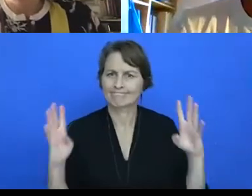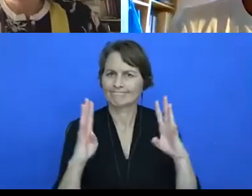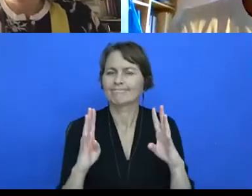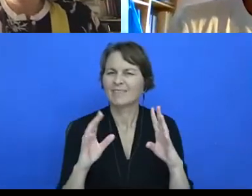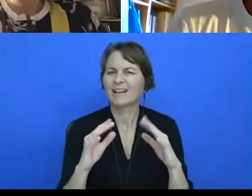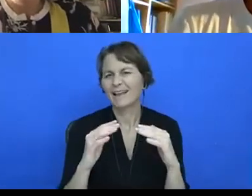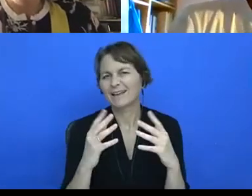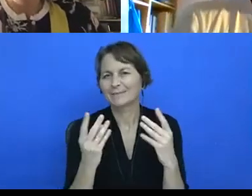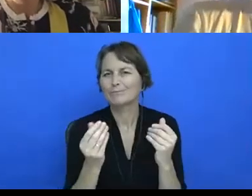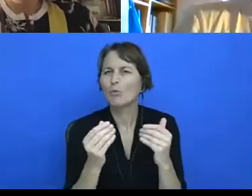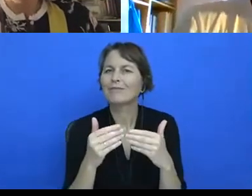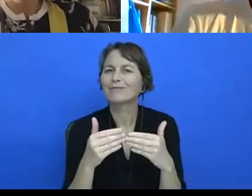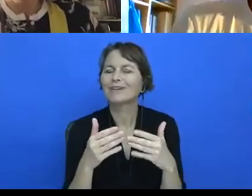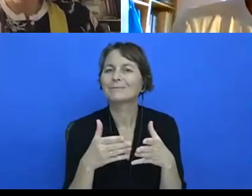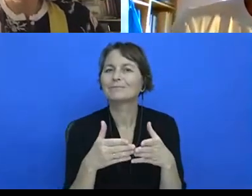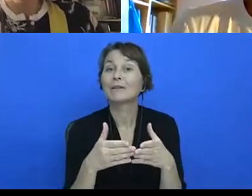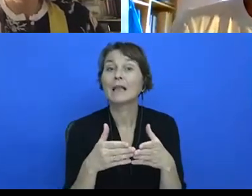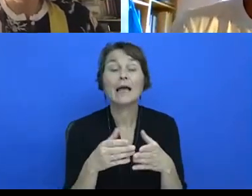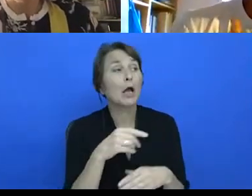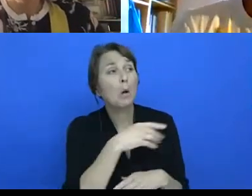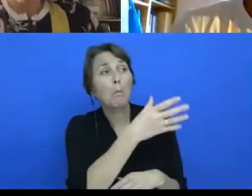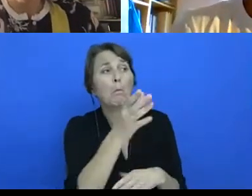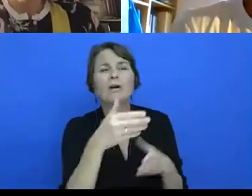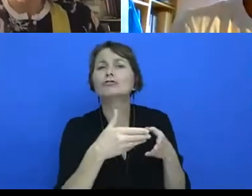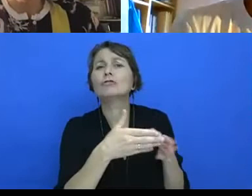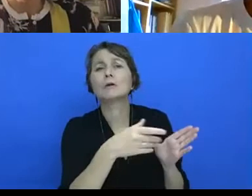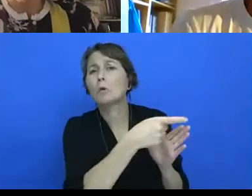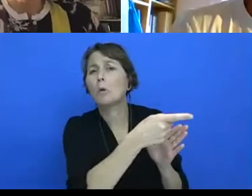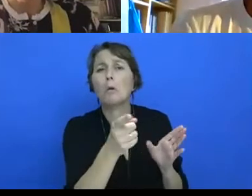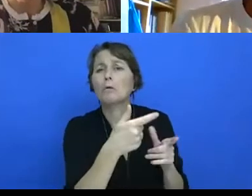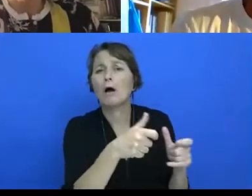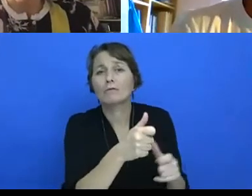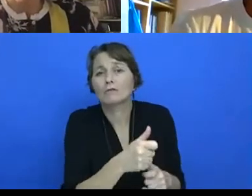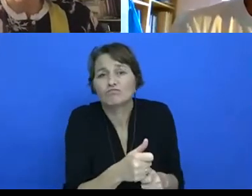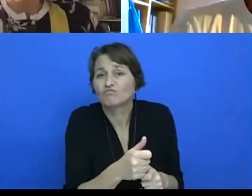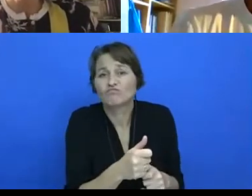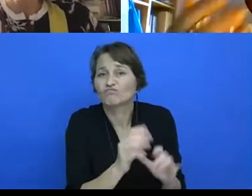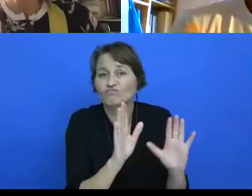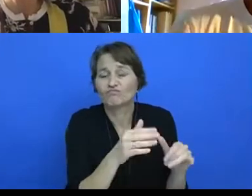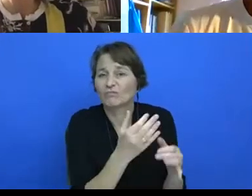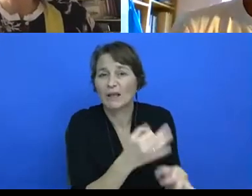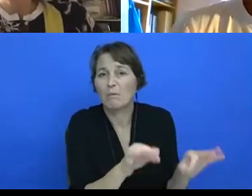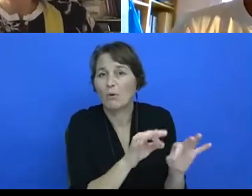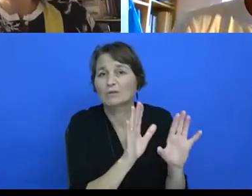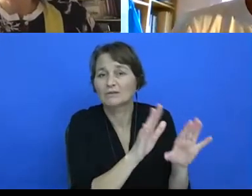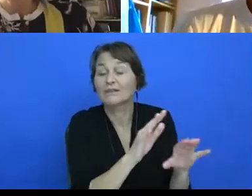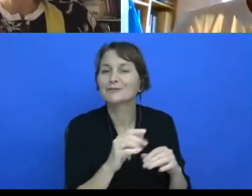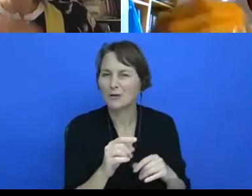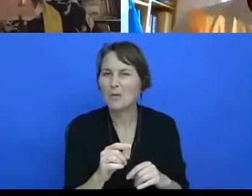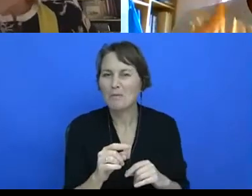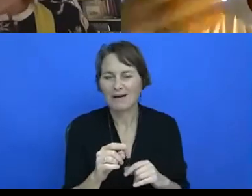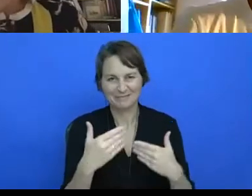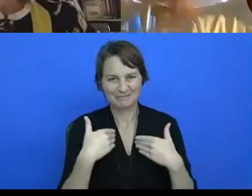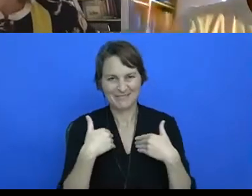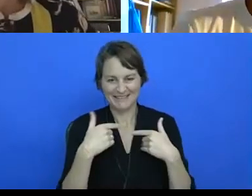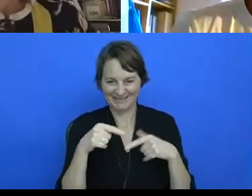or other conferences might not be able to do. I got the sense that with TALC, there was a community of people that, you know, were